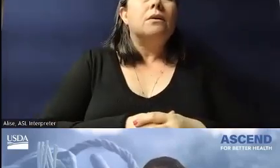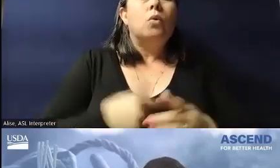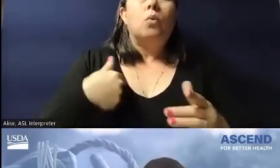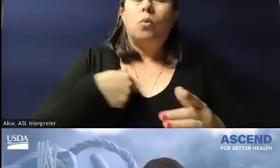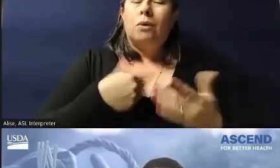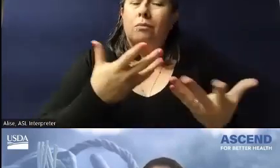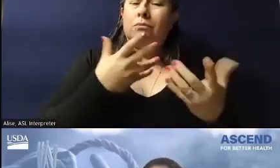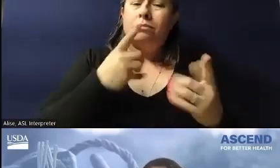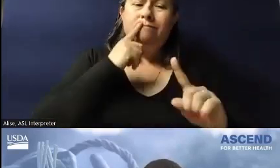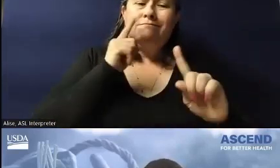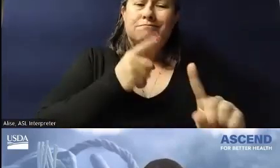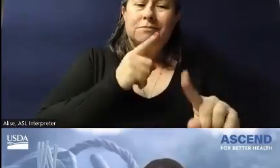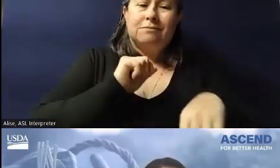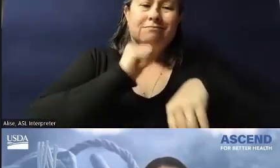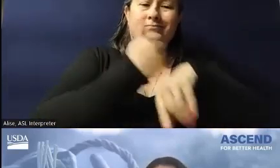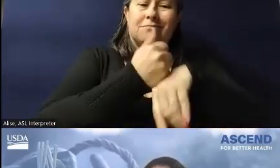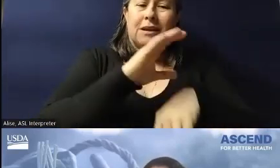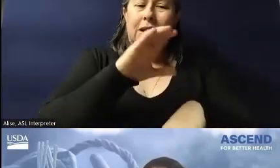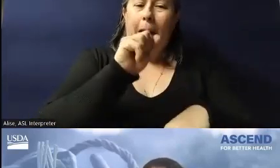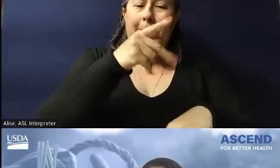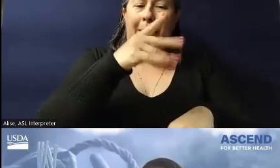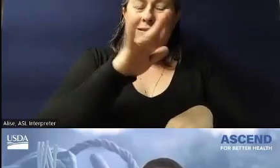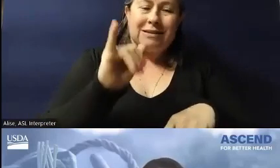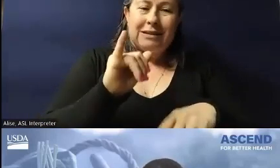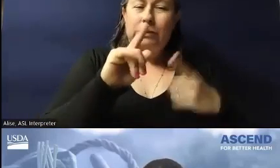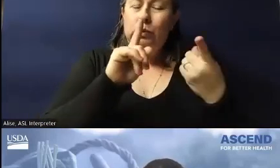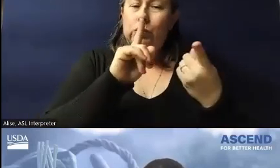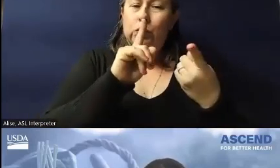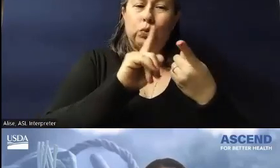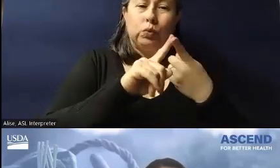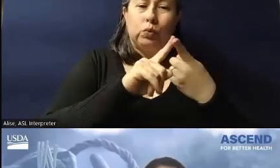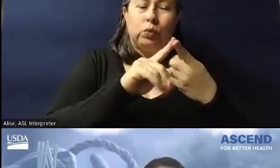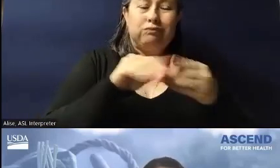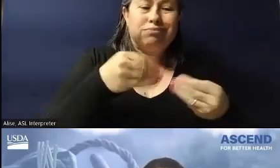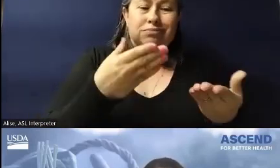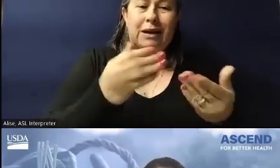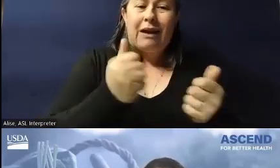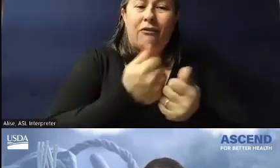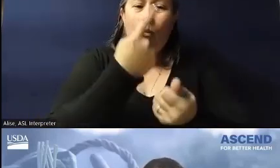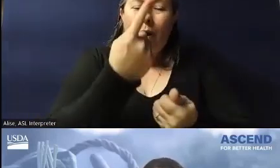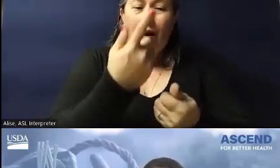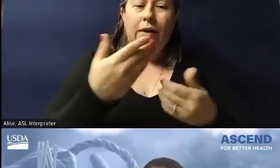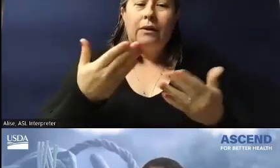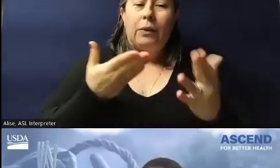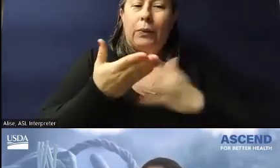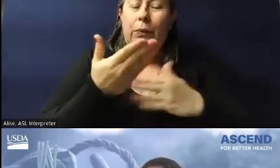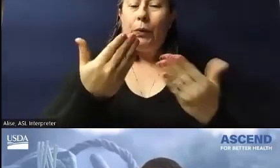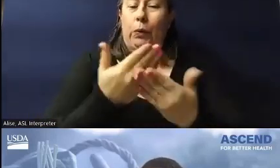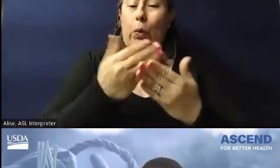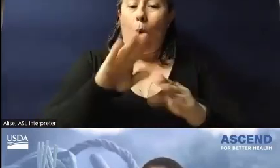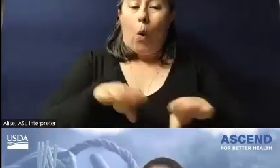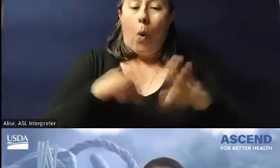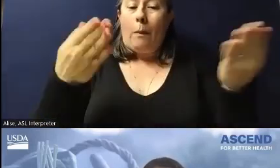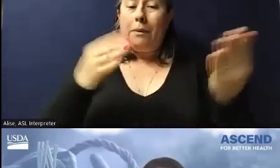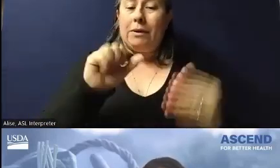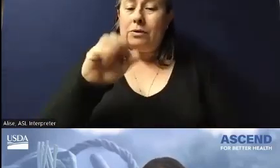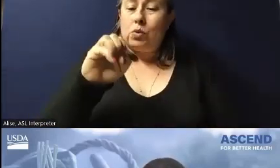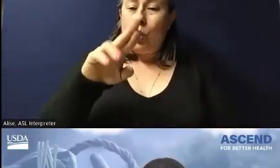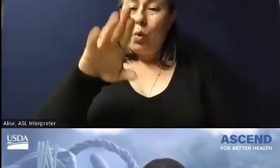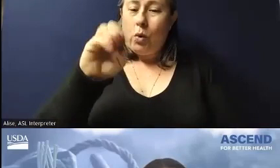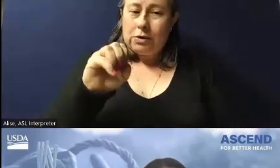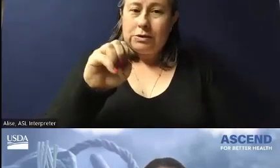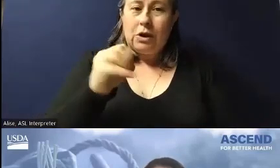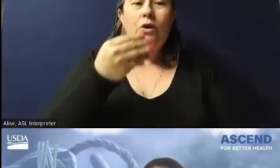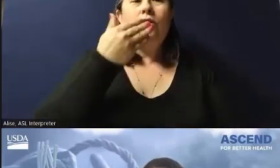build capacity of everybody in food and health systems through our new open source educational effort, Good Food